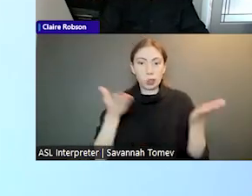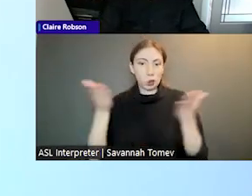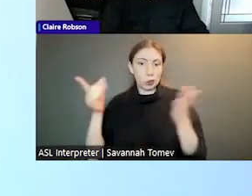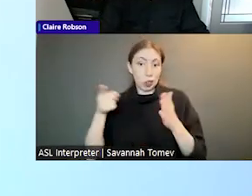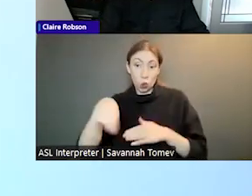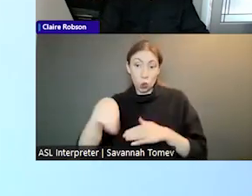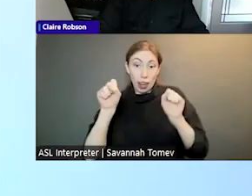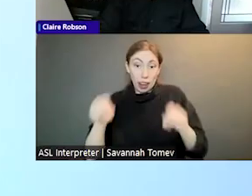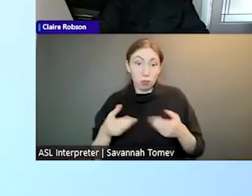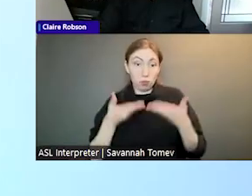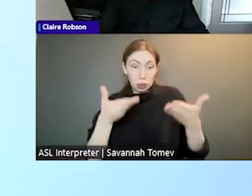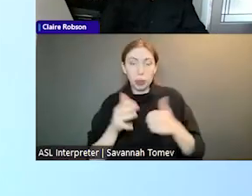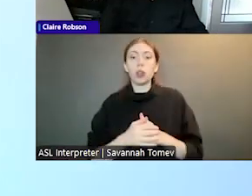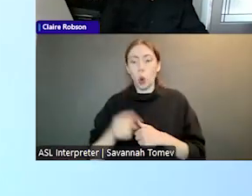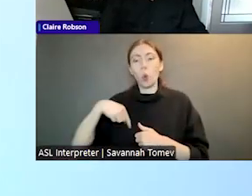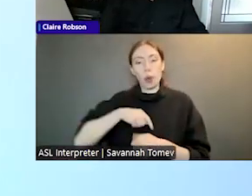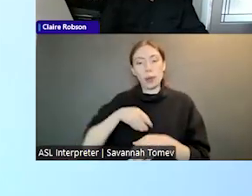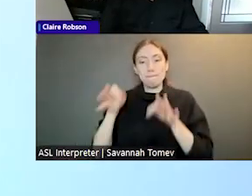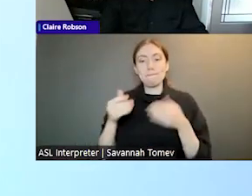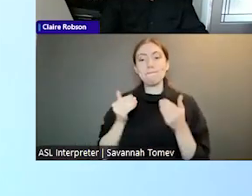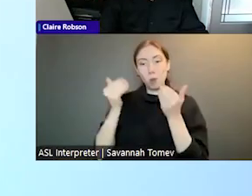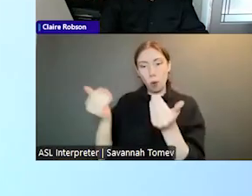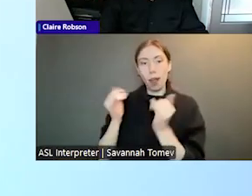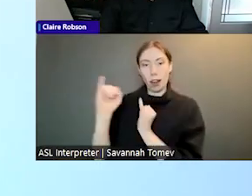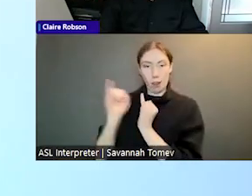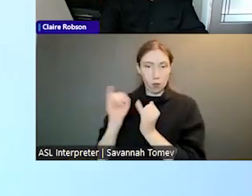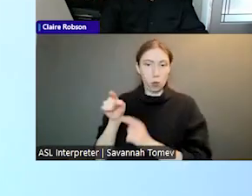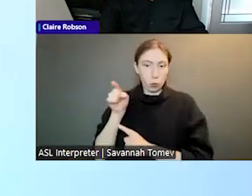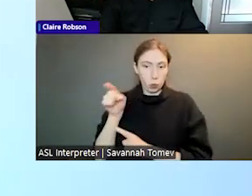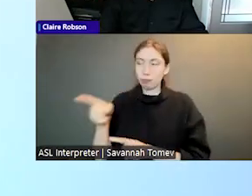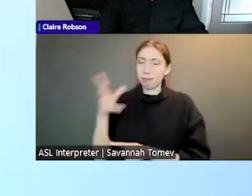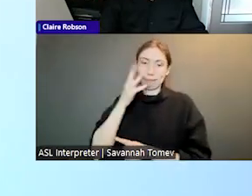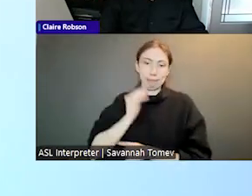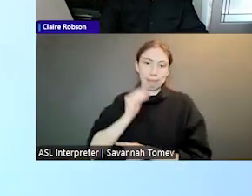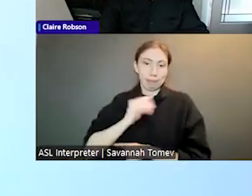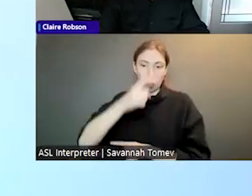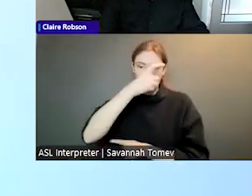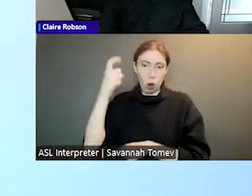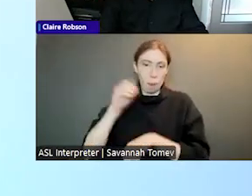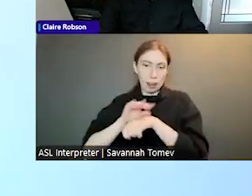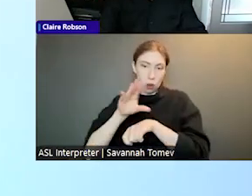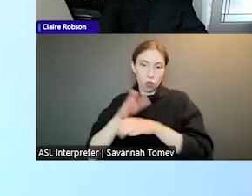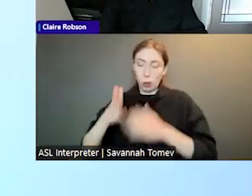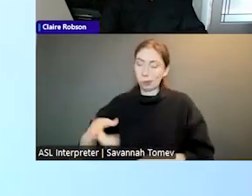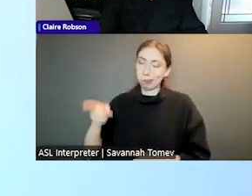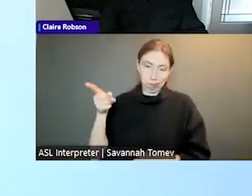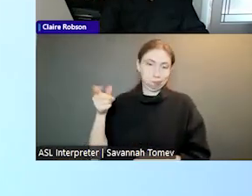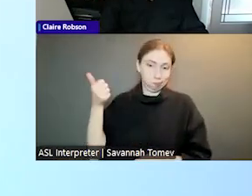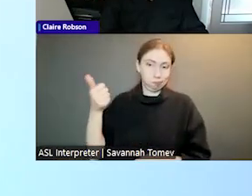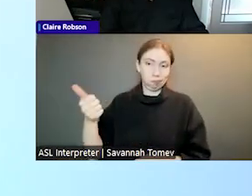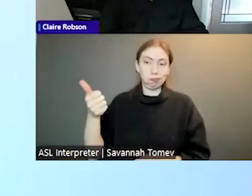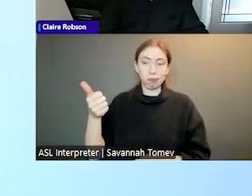interviewed Devon Christian, who is, as I said, an experienced trauma counselor. And she had much to say about